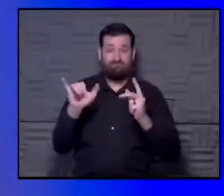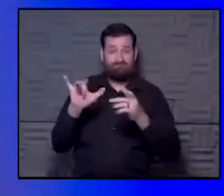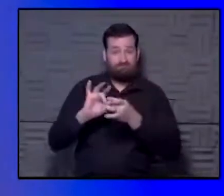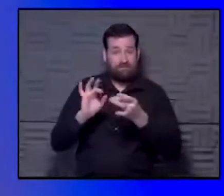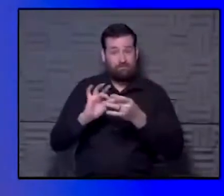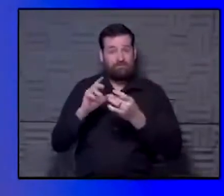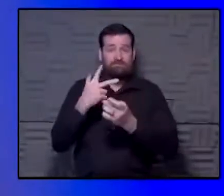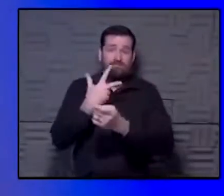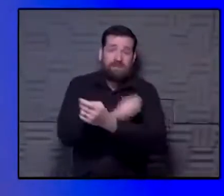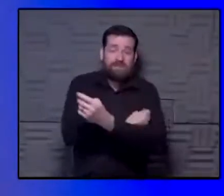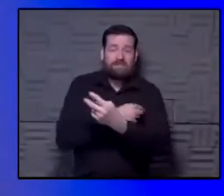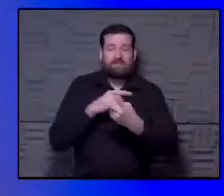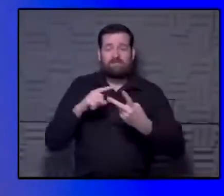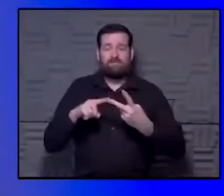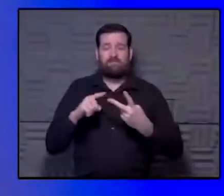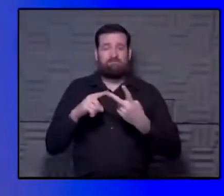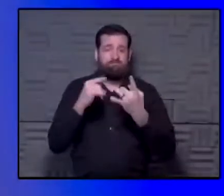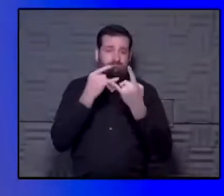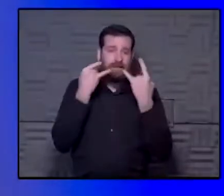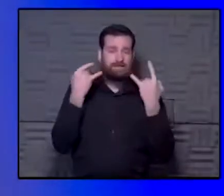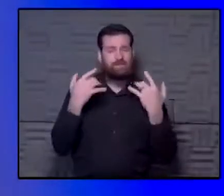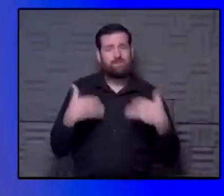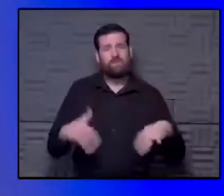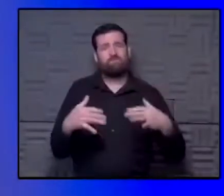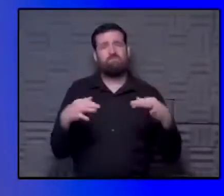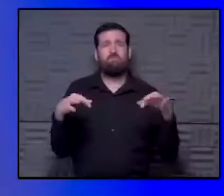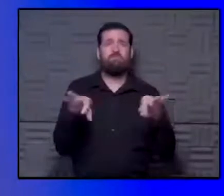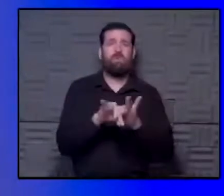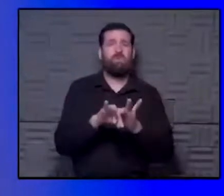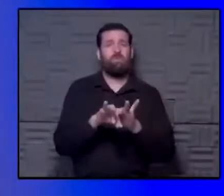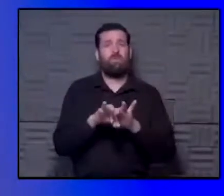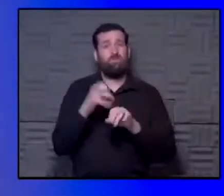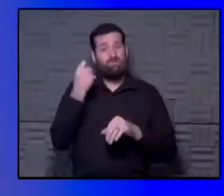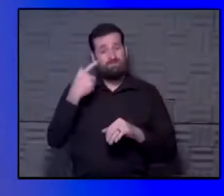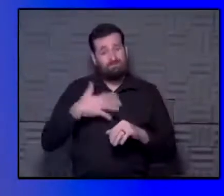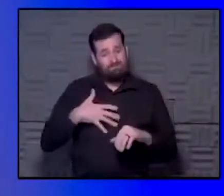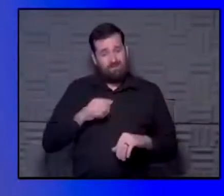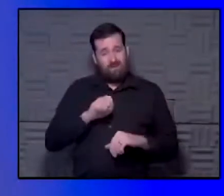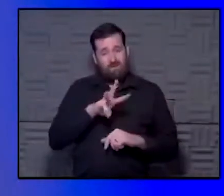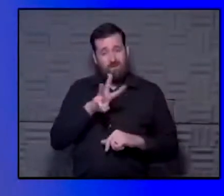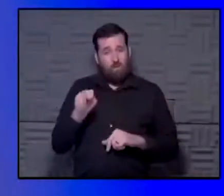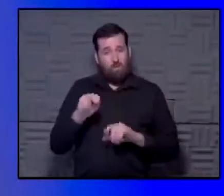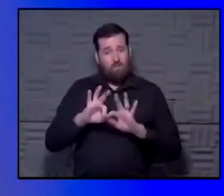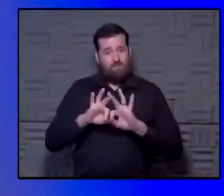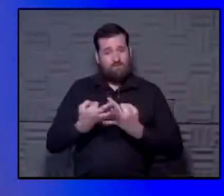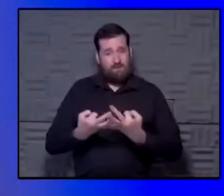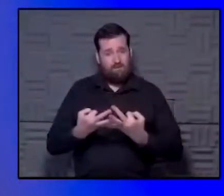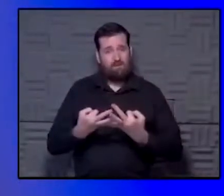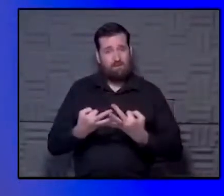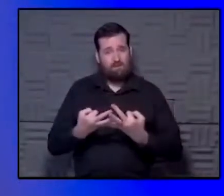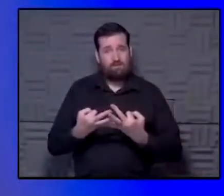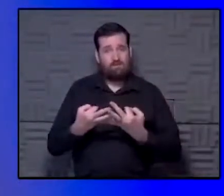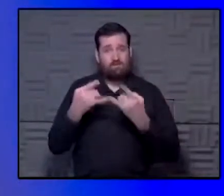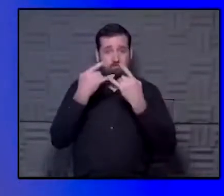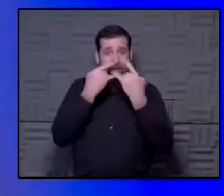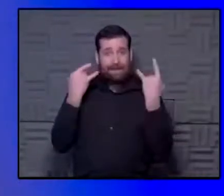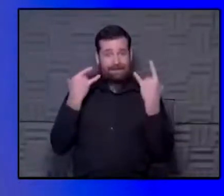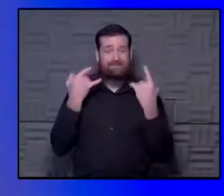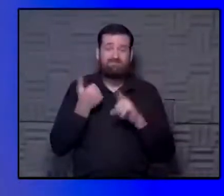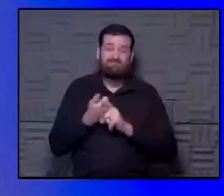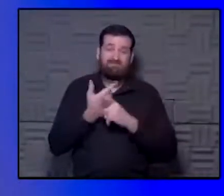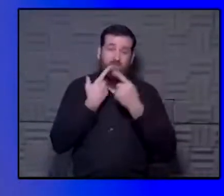said, the vaccine and masking, because within my own family, masking